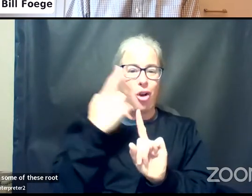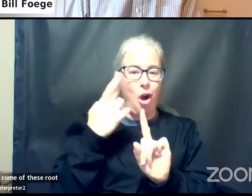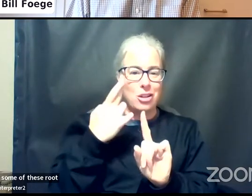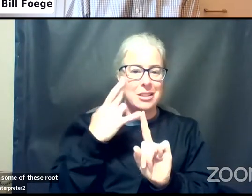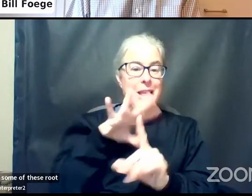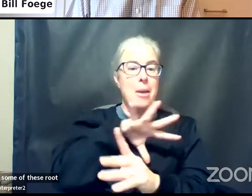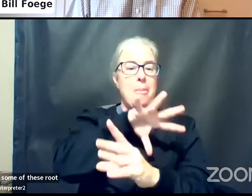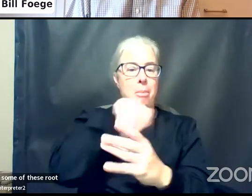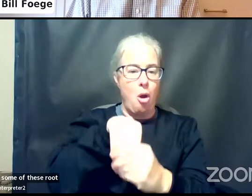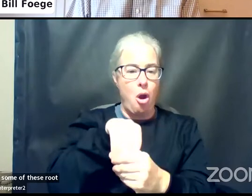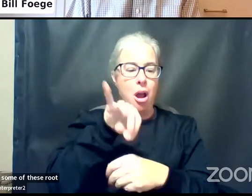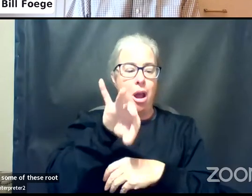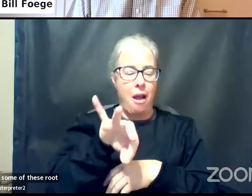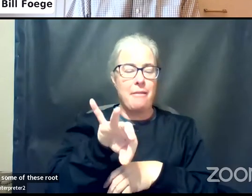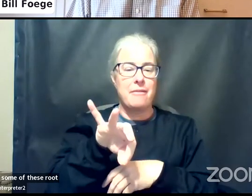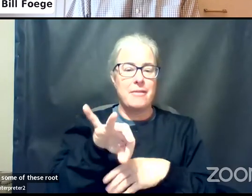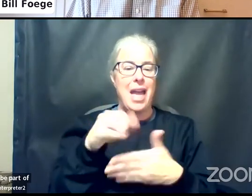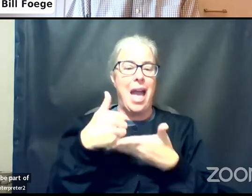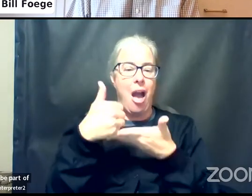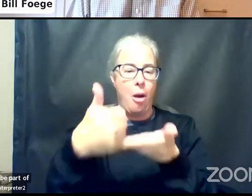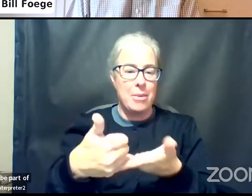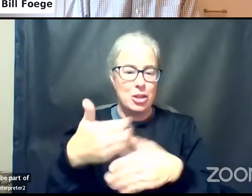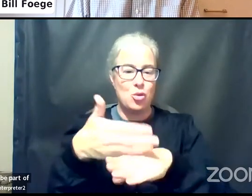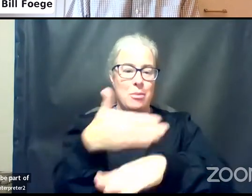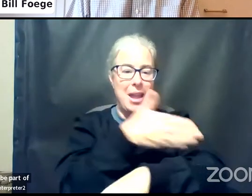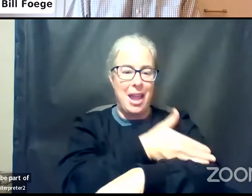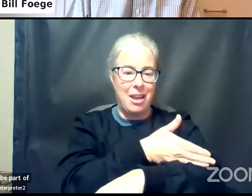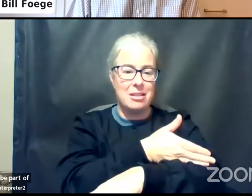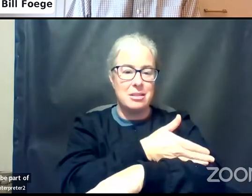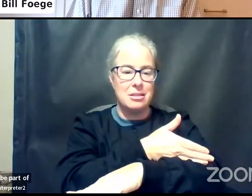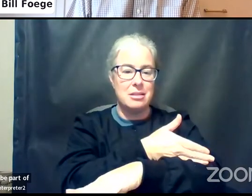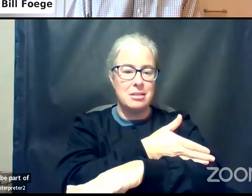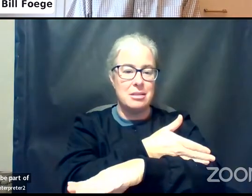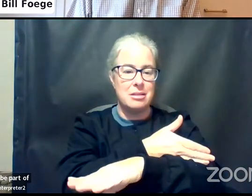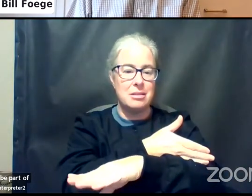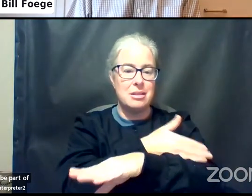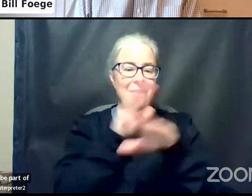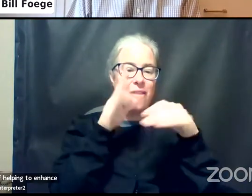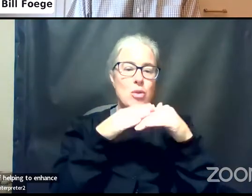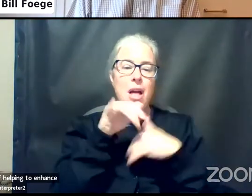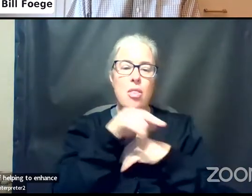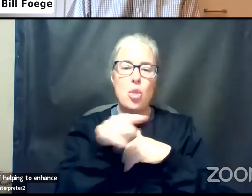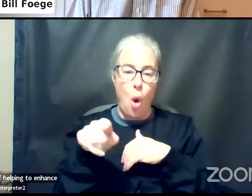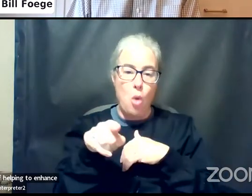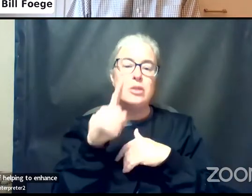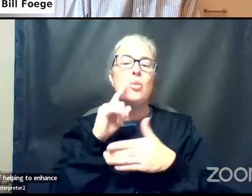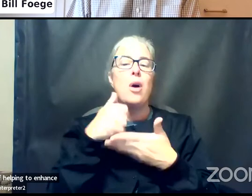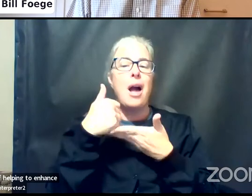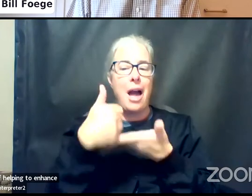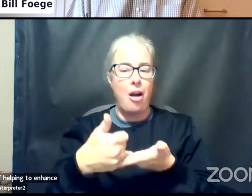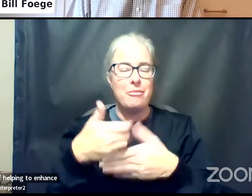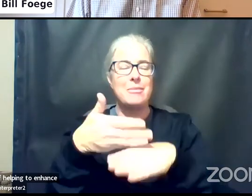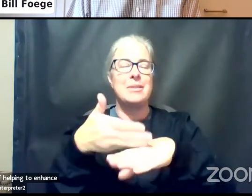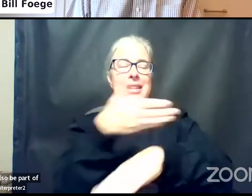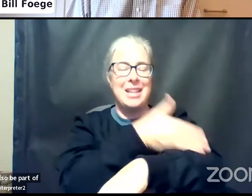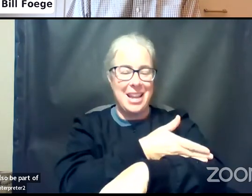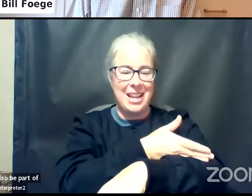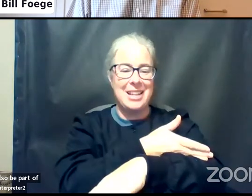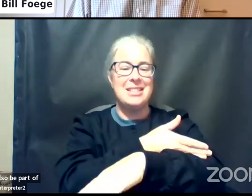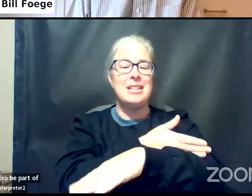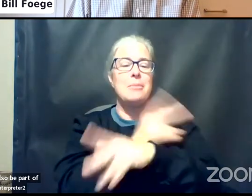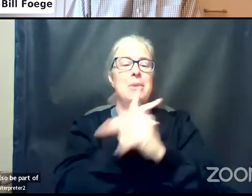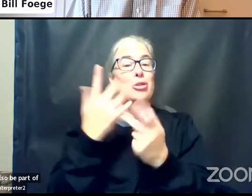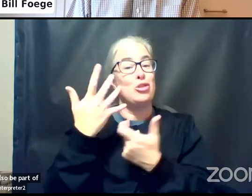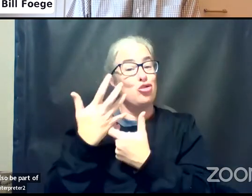be part of helping to enhance focusing on those will also be part of enhancing people's